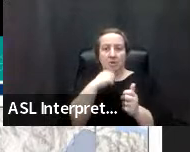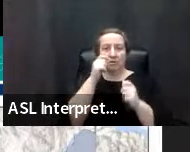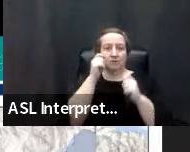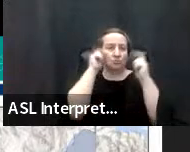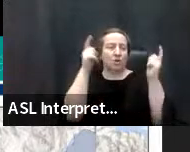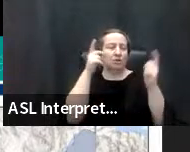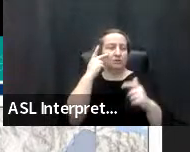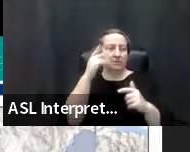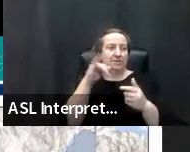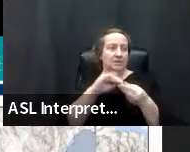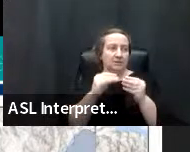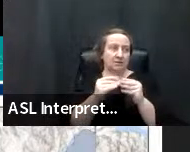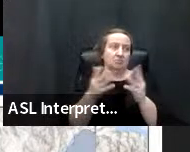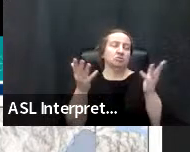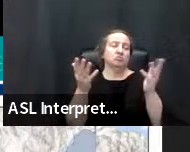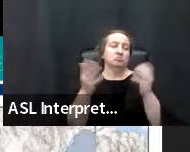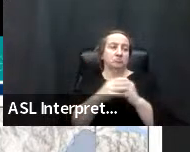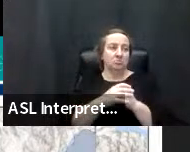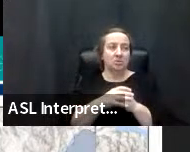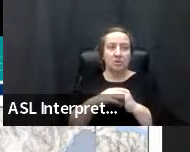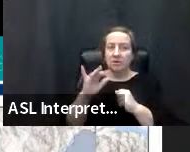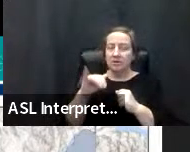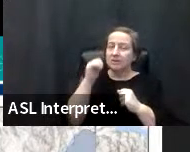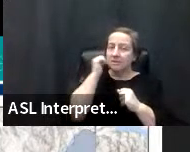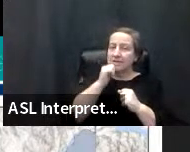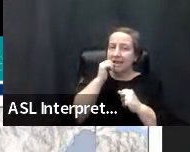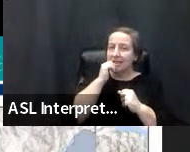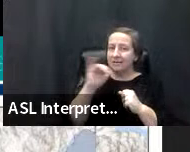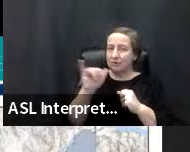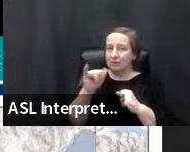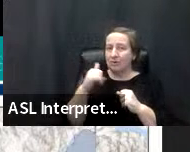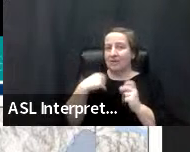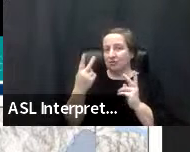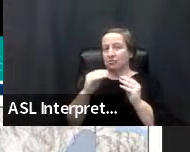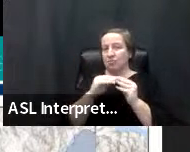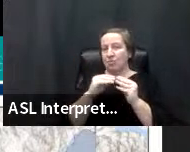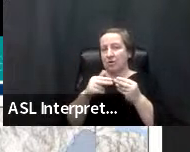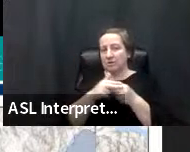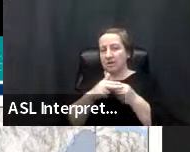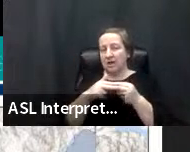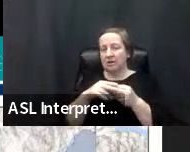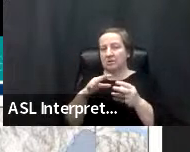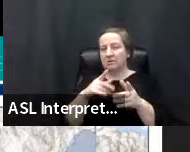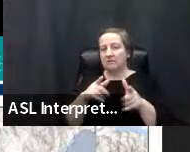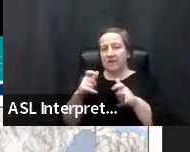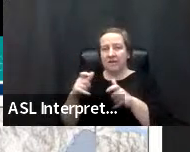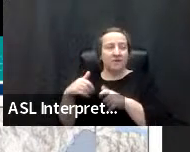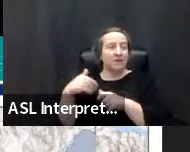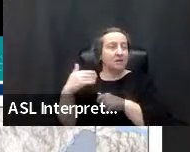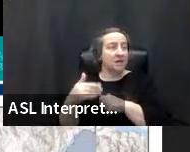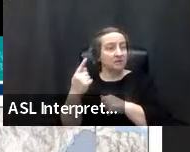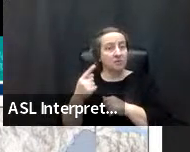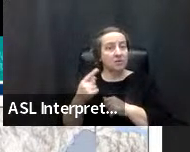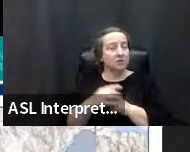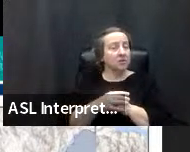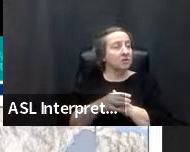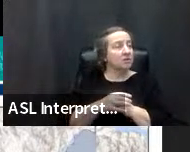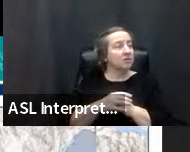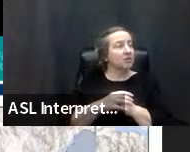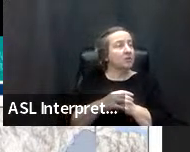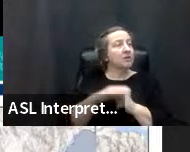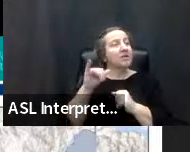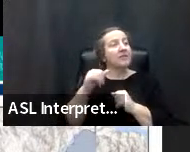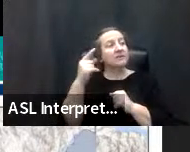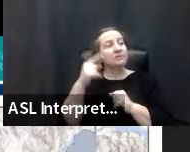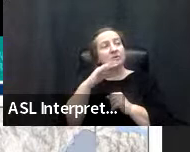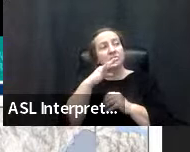surprised to see these numbers. So yeah, and this is the daily one as well. So I've got 2 more slides that we'll go through real fast. If we go to the next one for me. This one